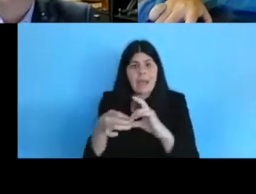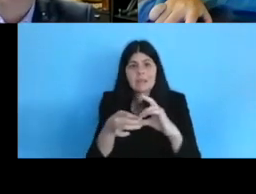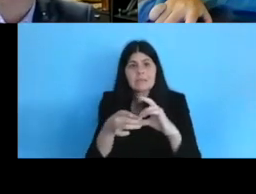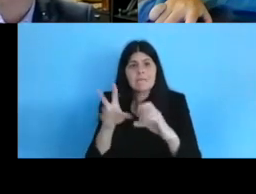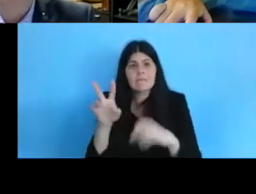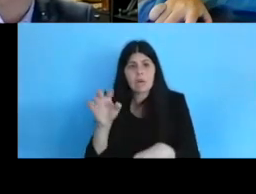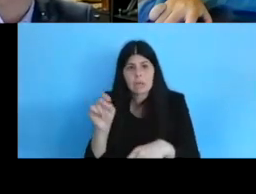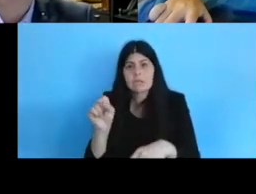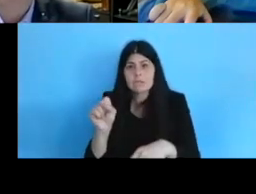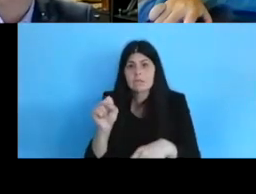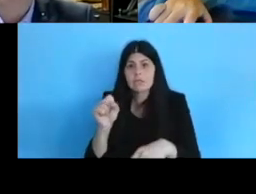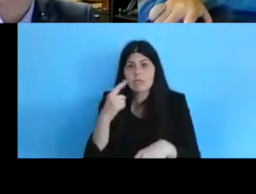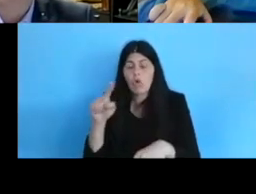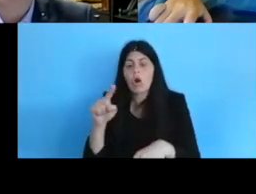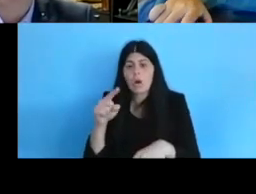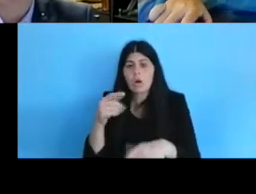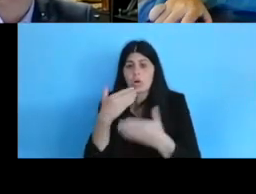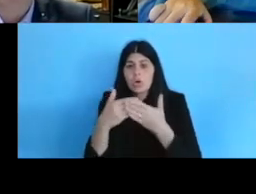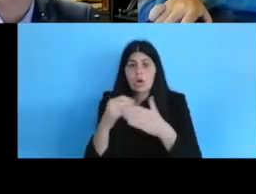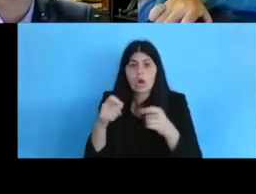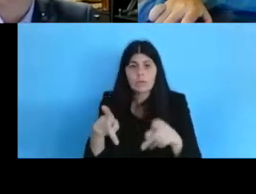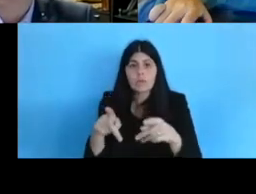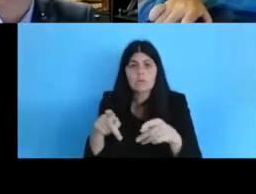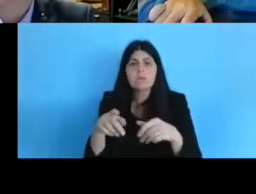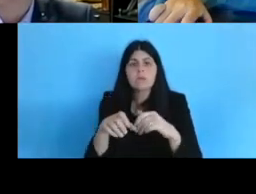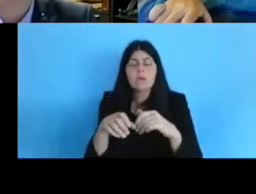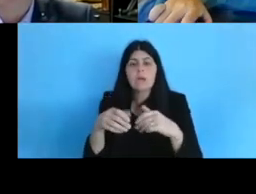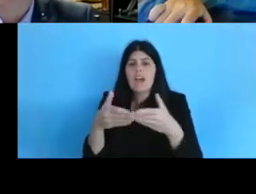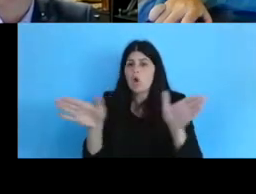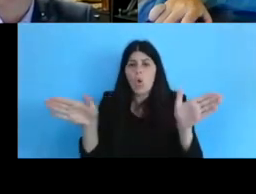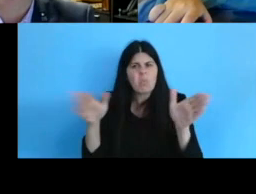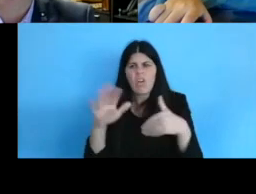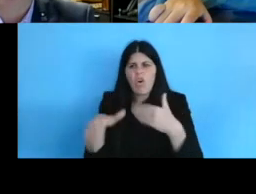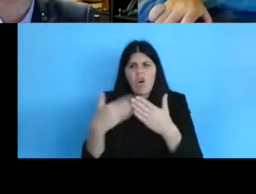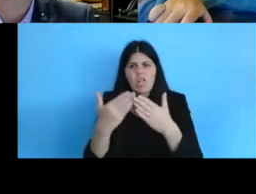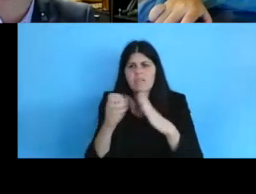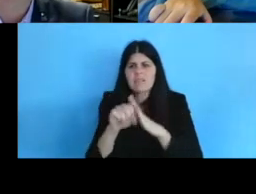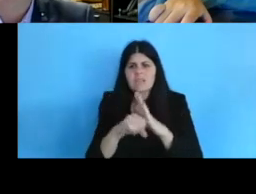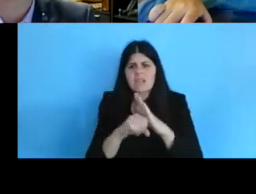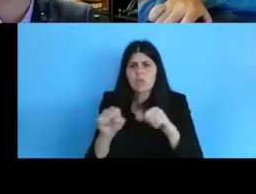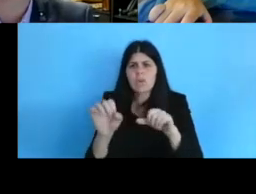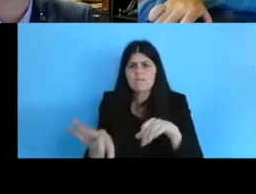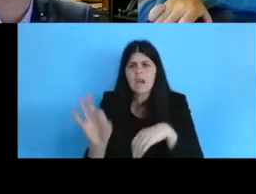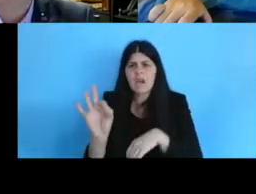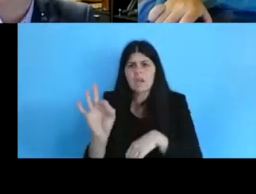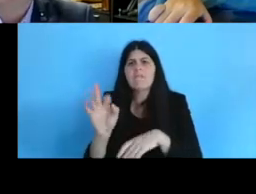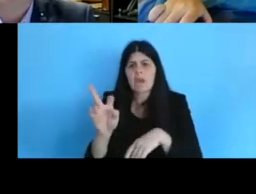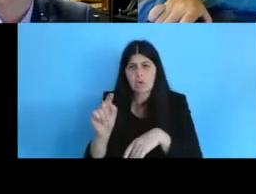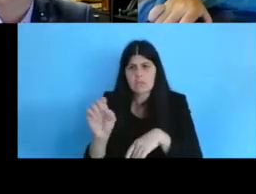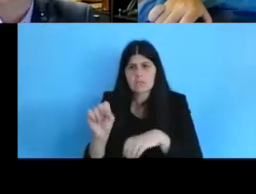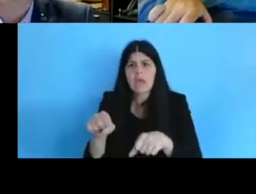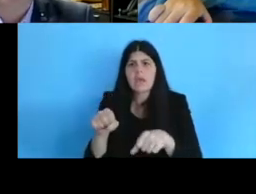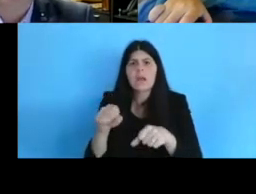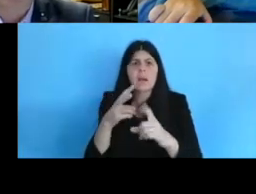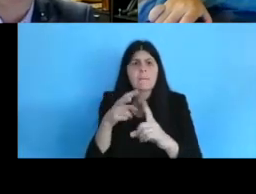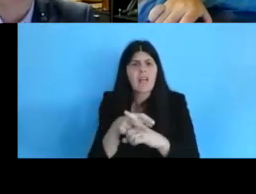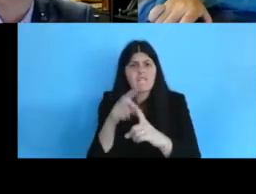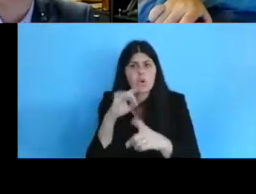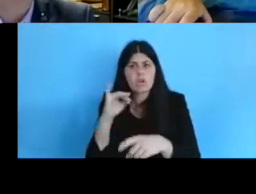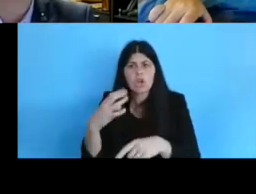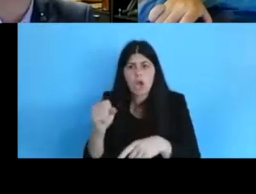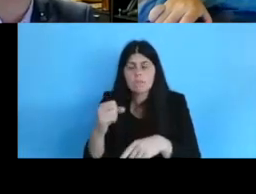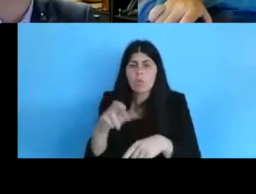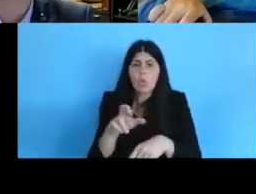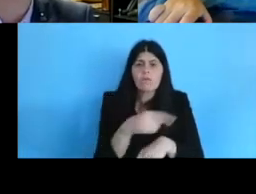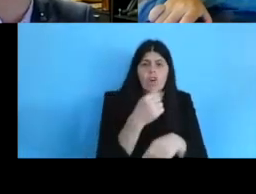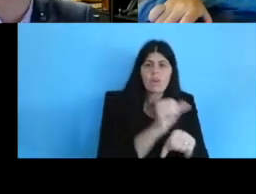state job boards that are open throughout the states where you can find veterans that need to apply for jobs, or an employer that wants to post a job.